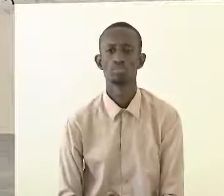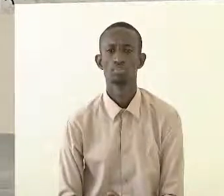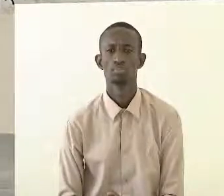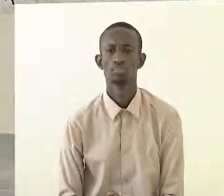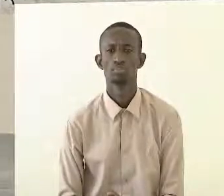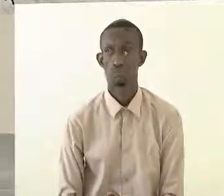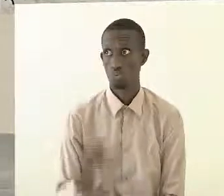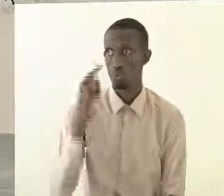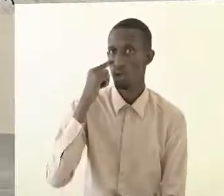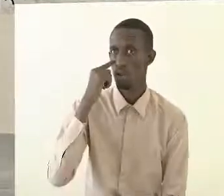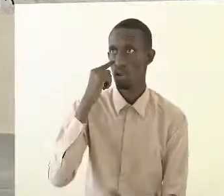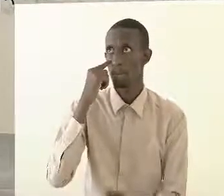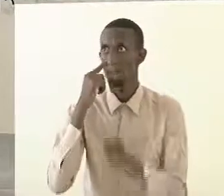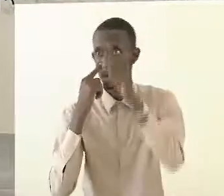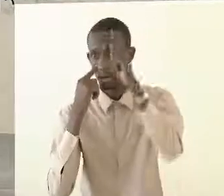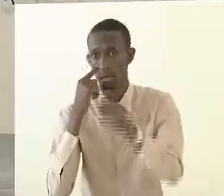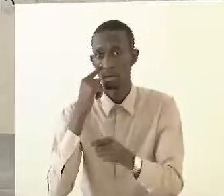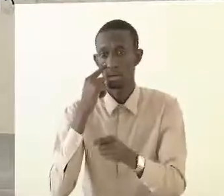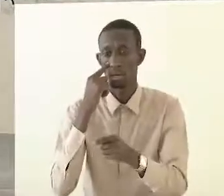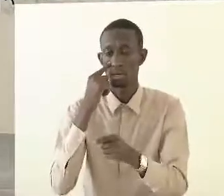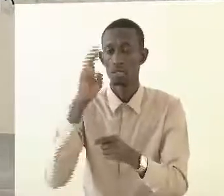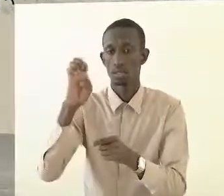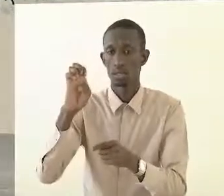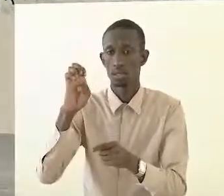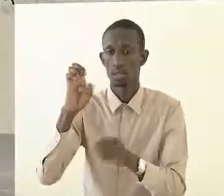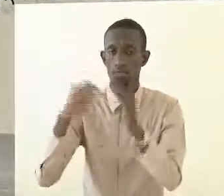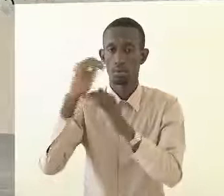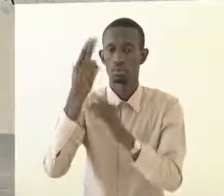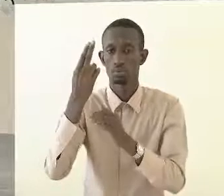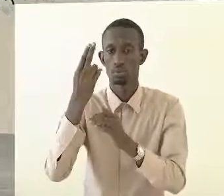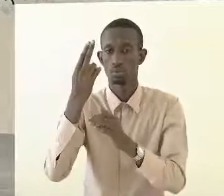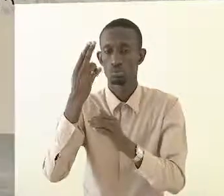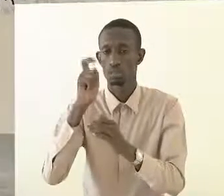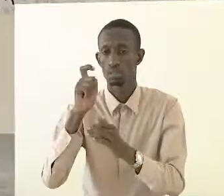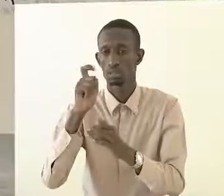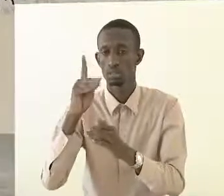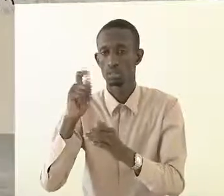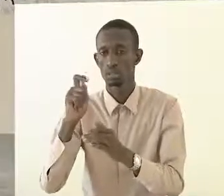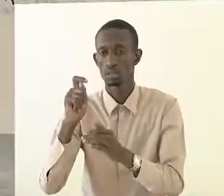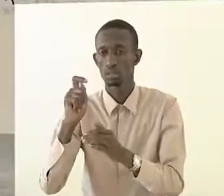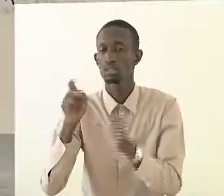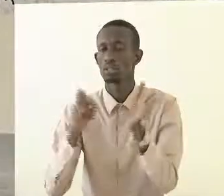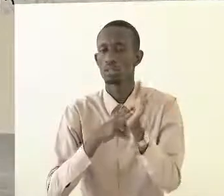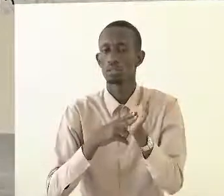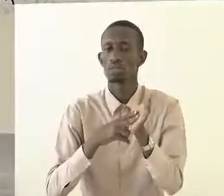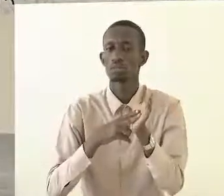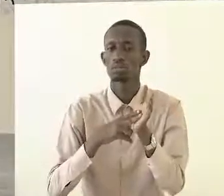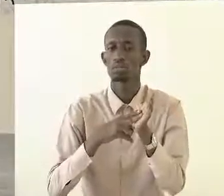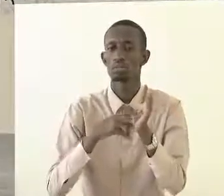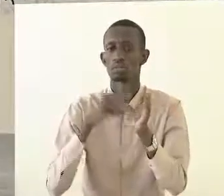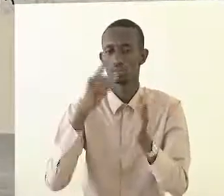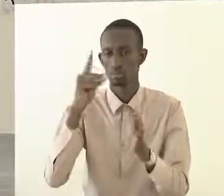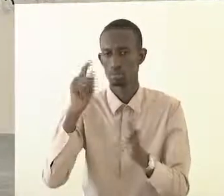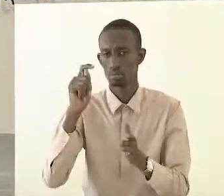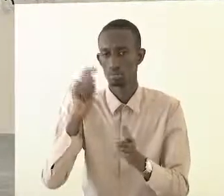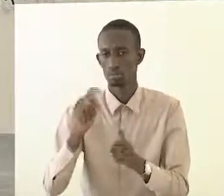And you see e power 2x dx is equal to minus dt over 2, right? So